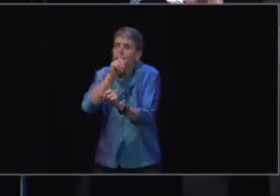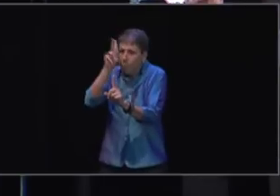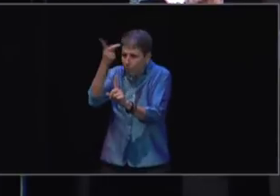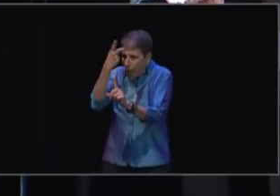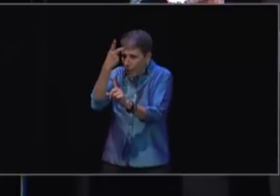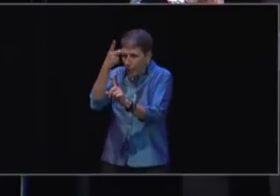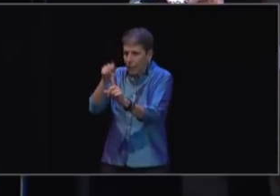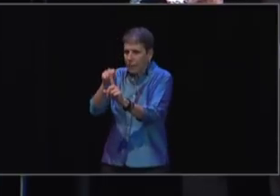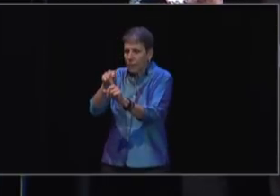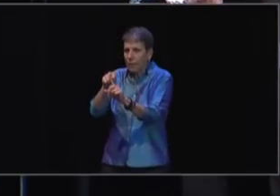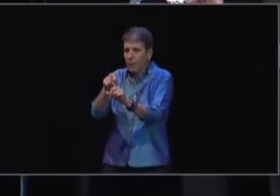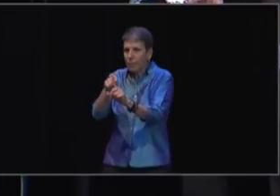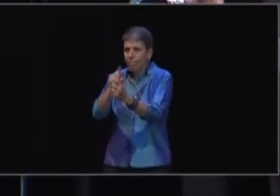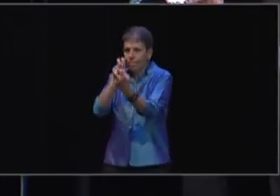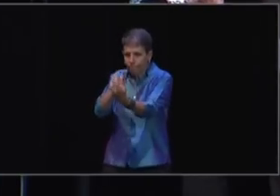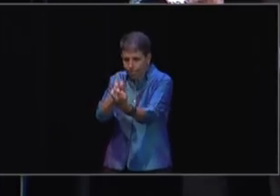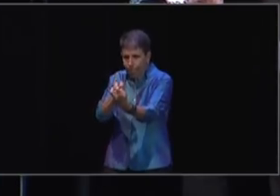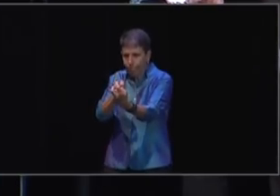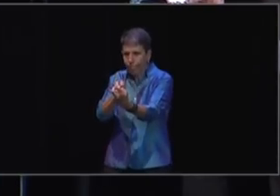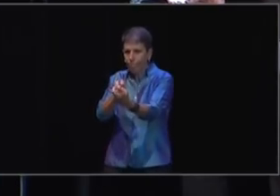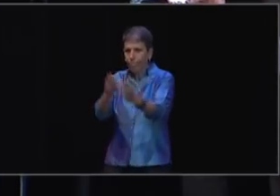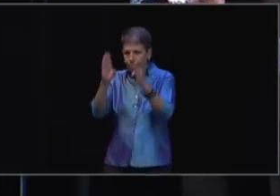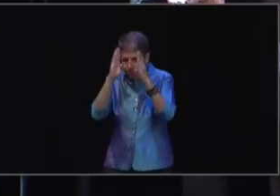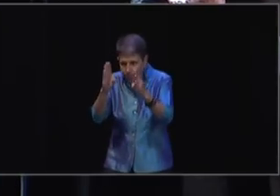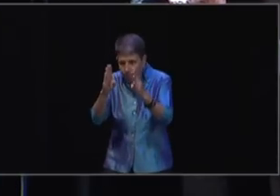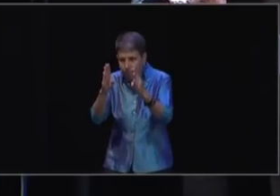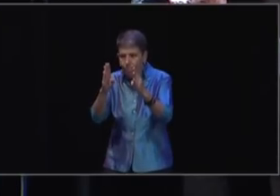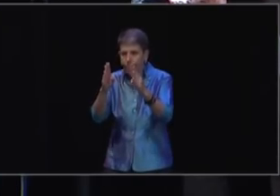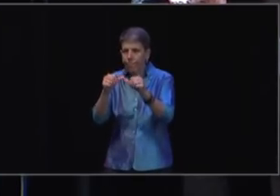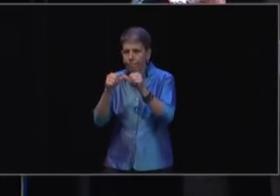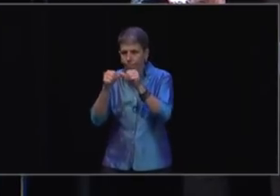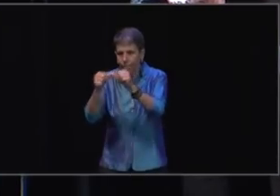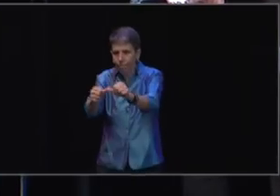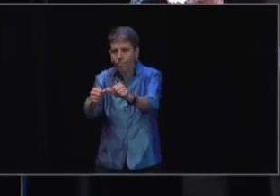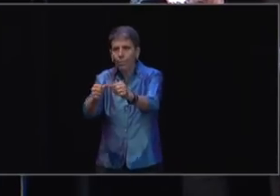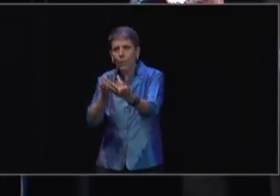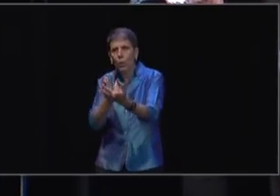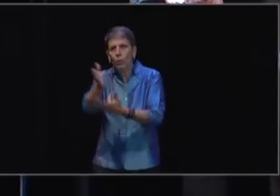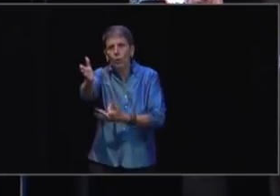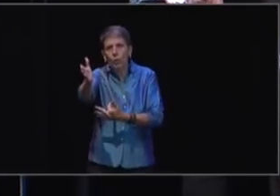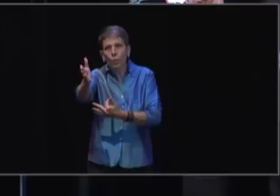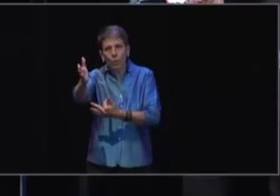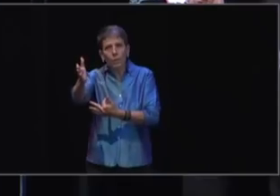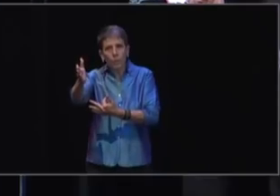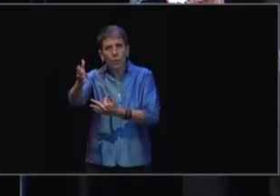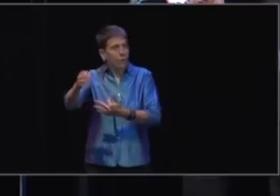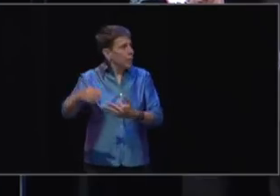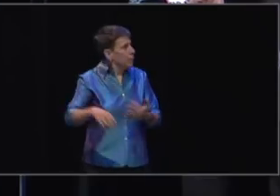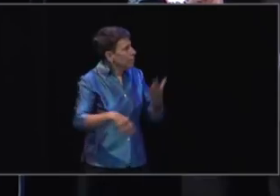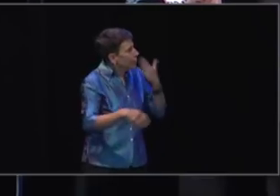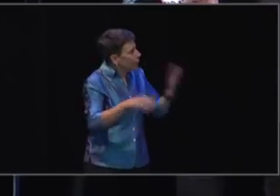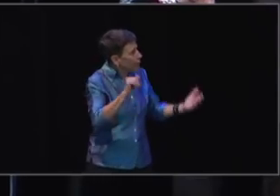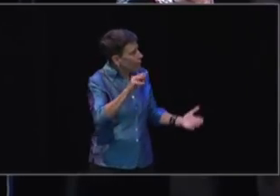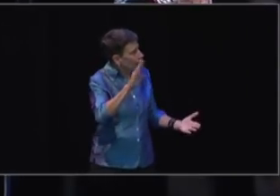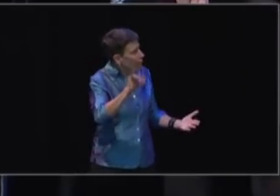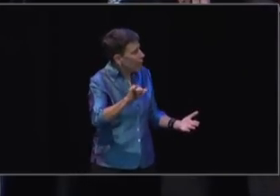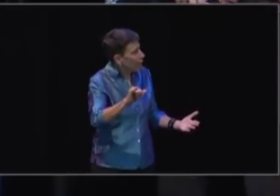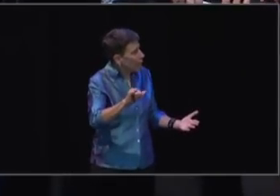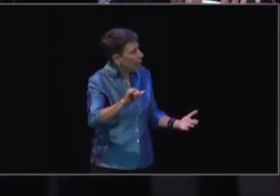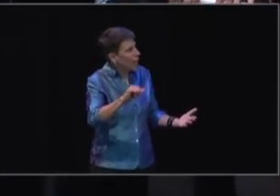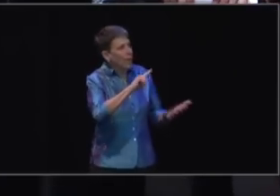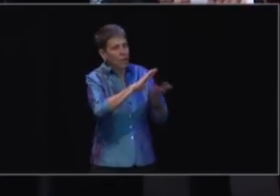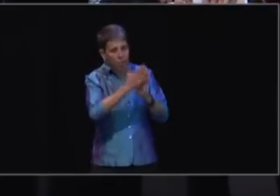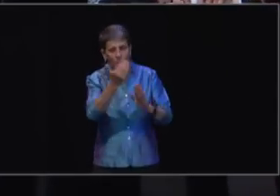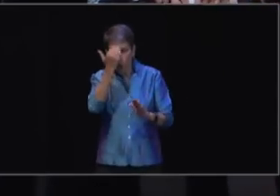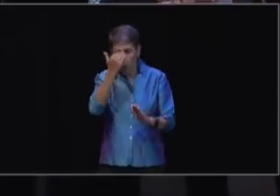getting to know someone and sticking through that knowing lifelong. So I want to thank you, Amy Horowitz, for getting to know me